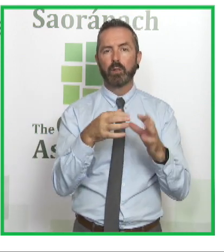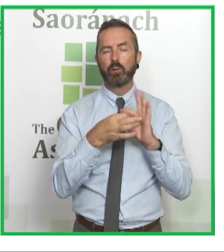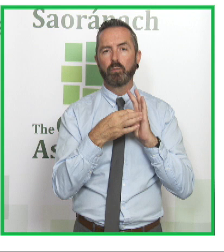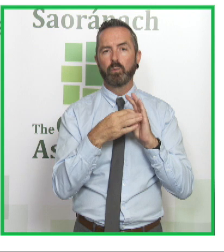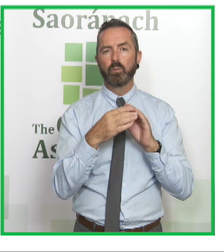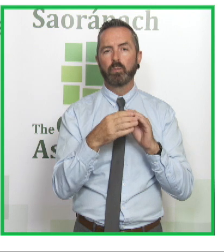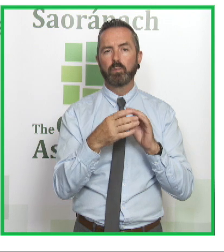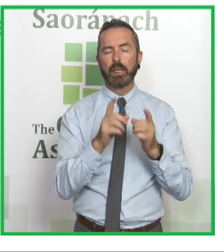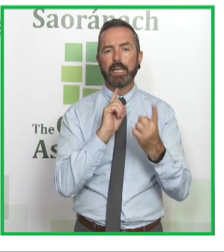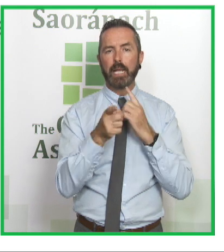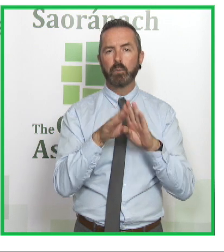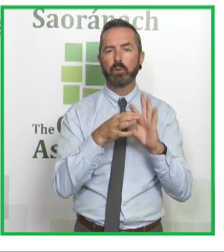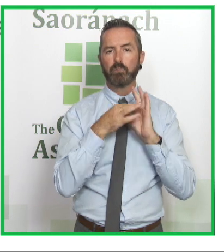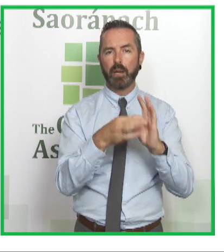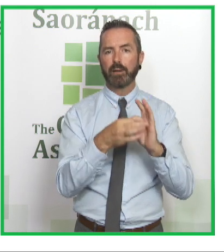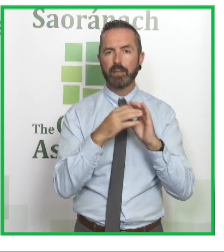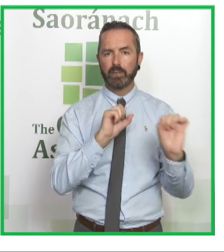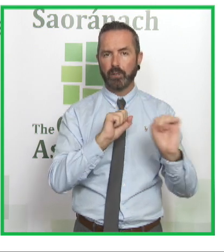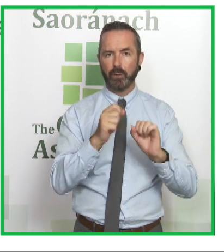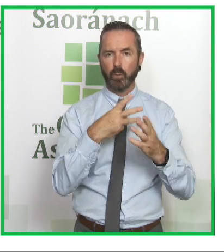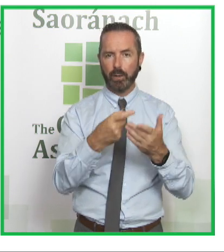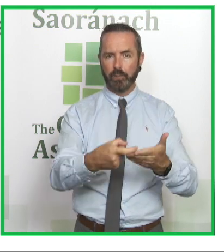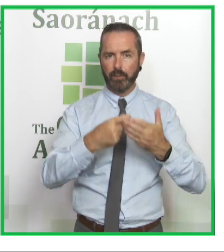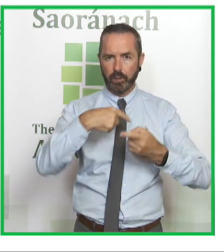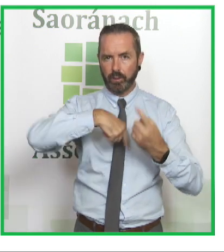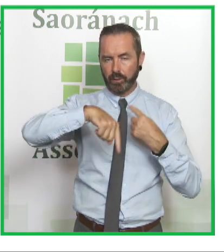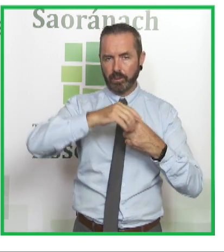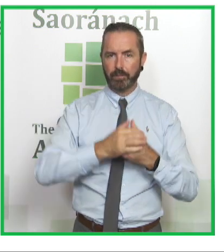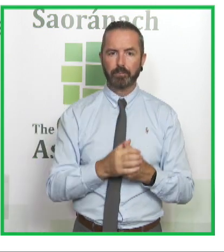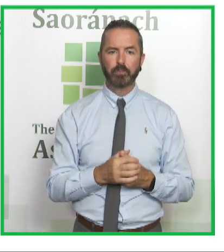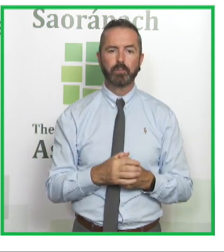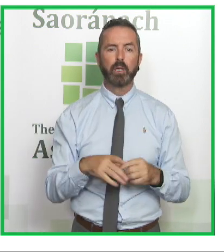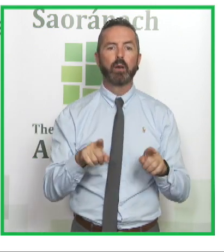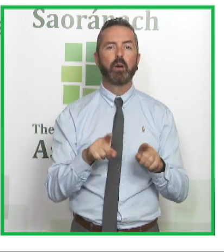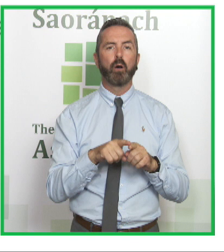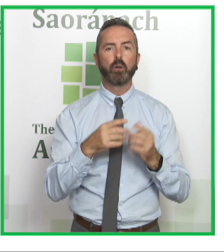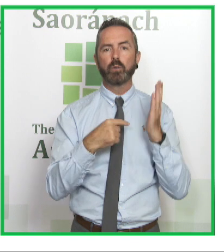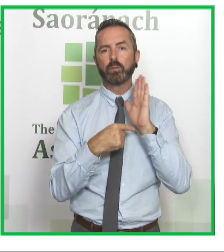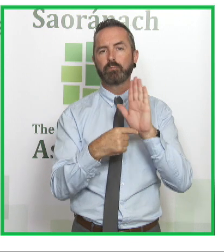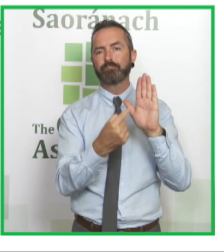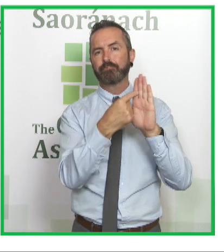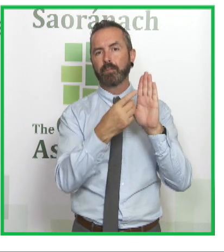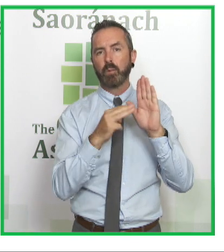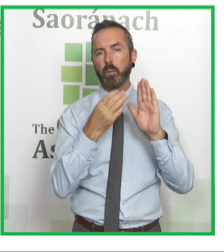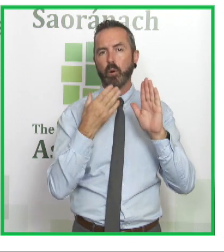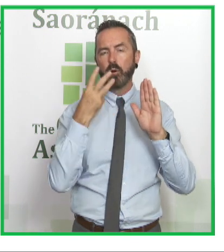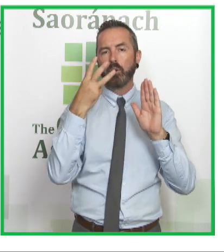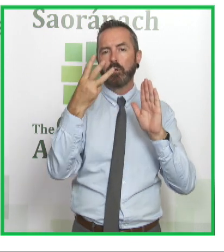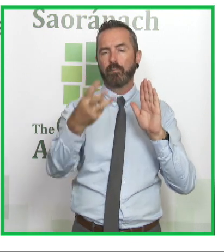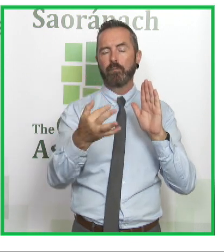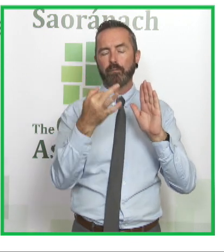intervention services at the point of referral to us. I'd also refer you to a further research report we published